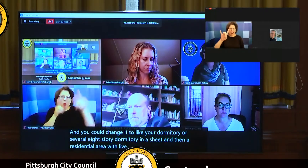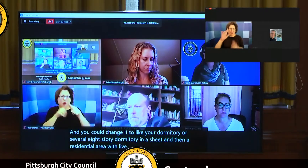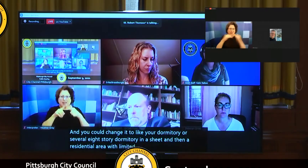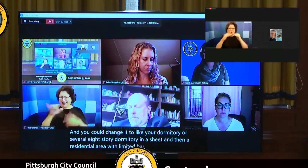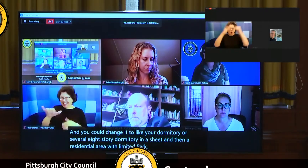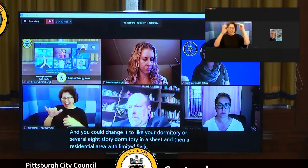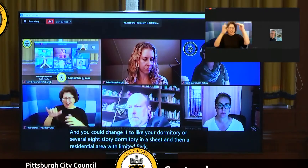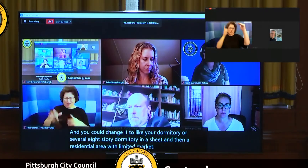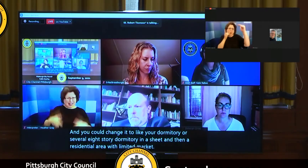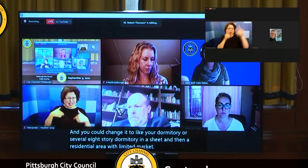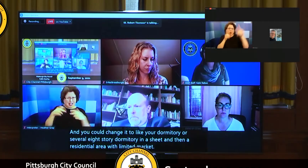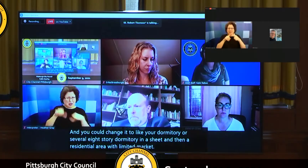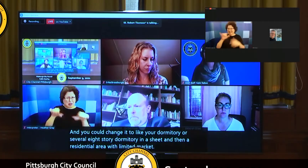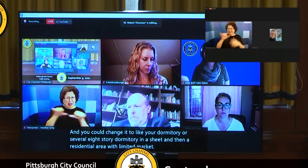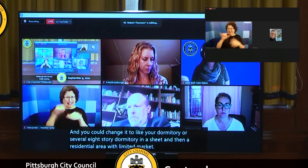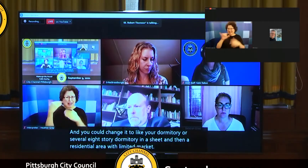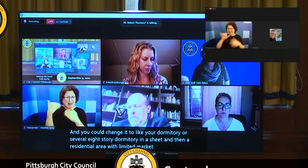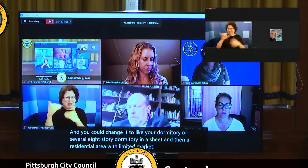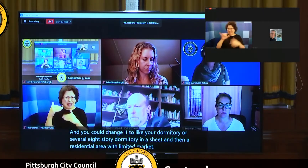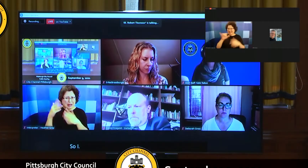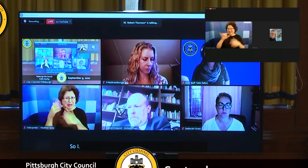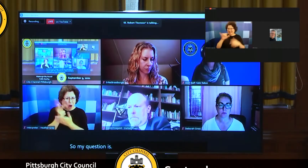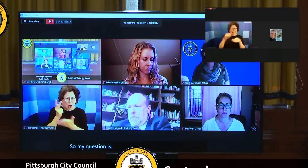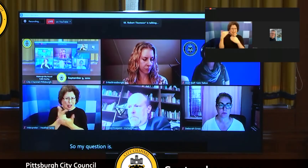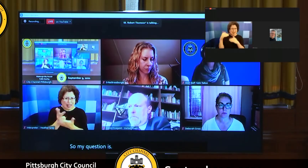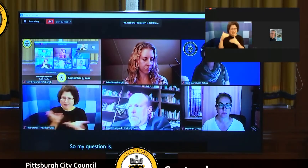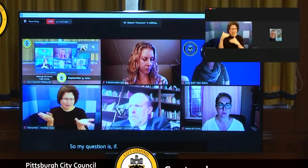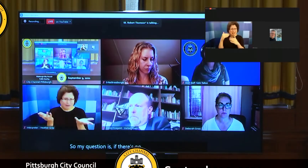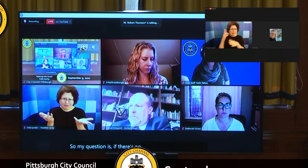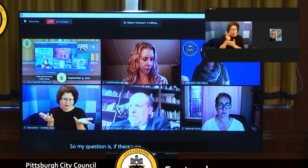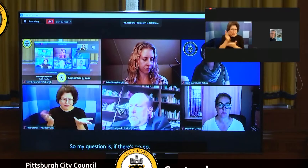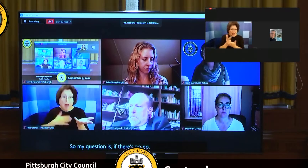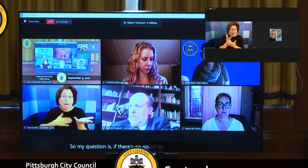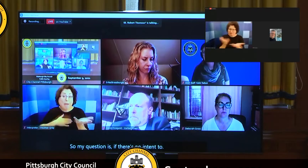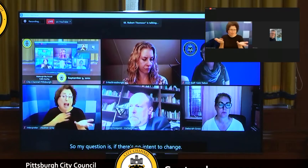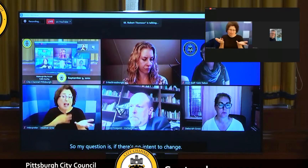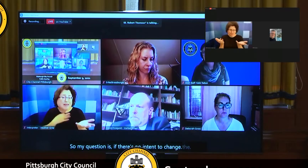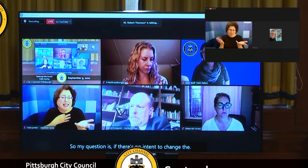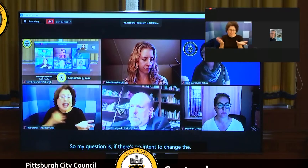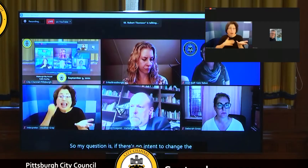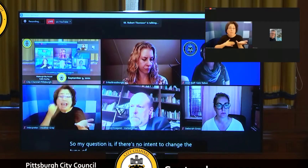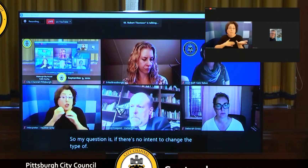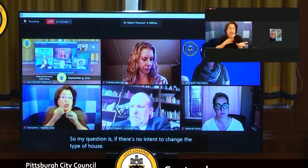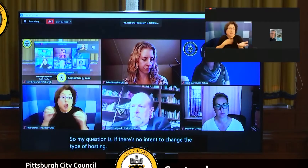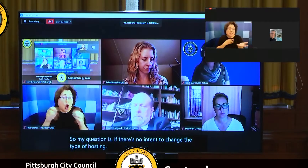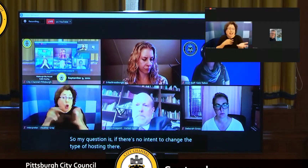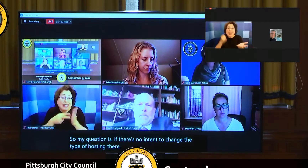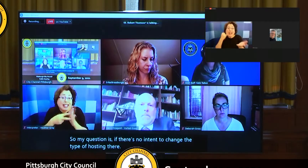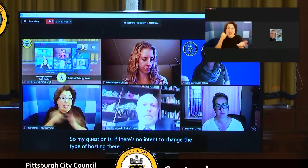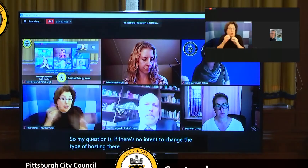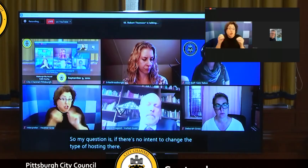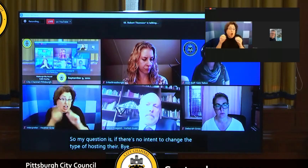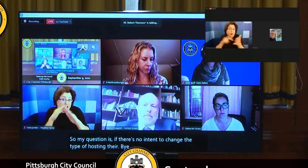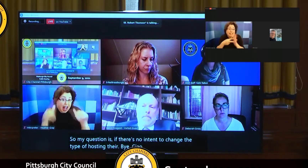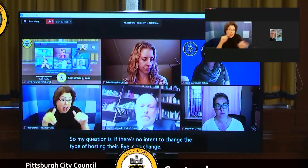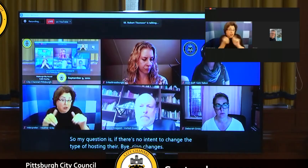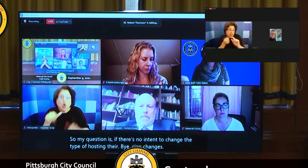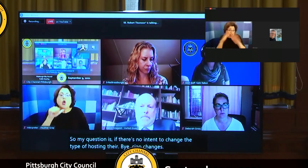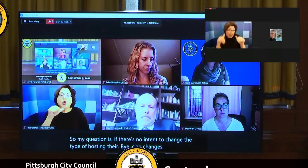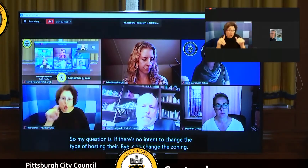parking. So my question is, if there's no intent to change the type of housing there, why change the